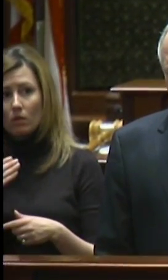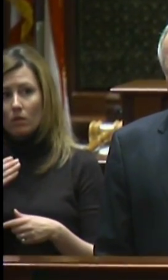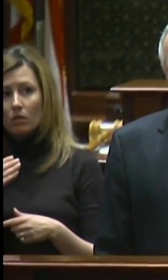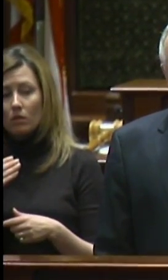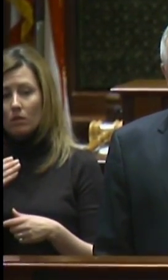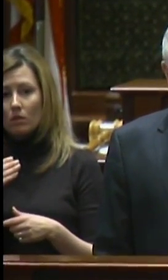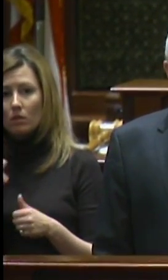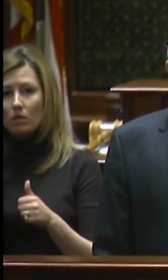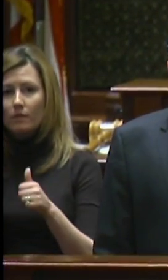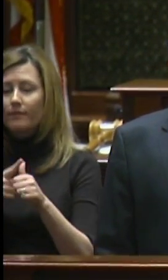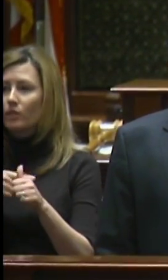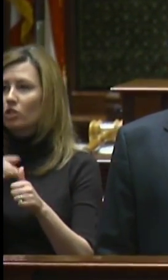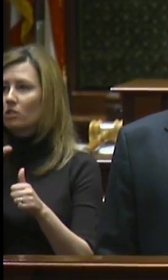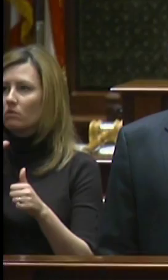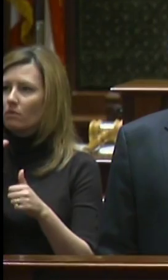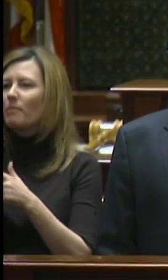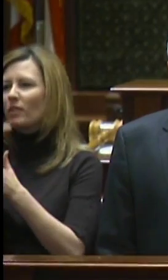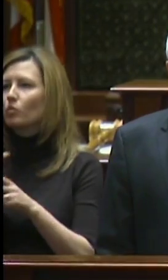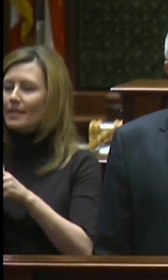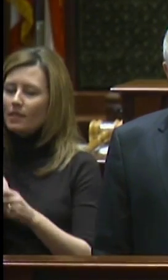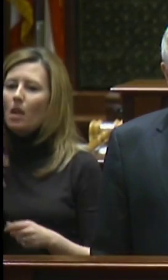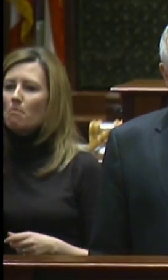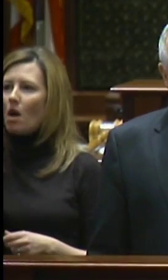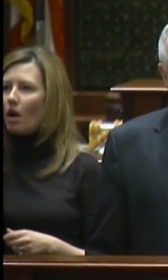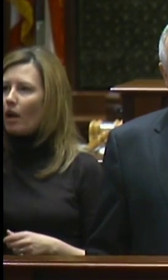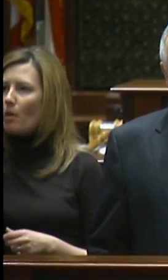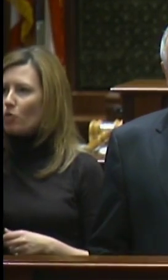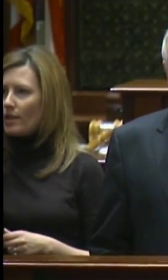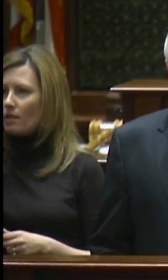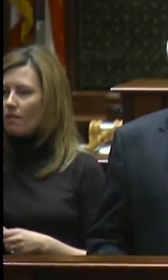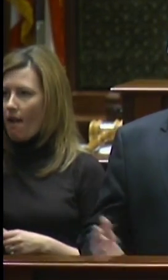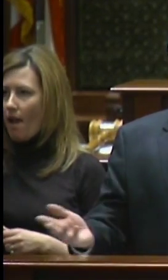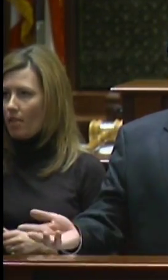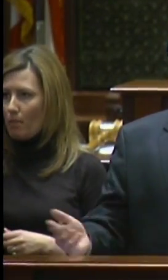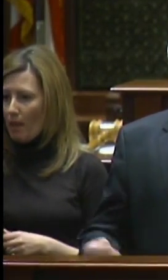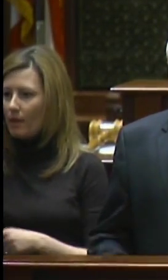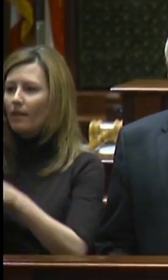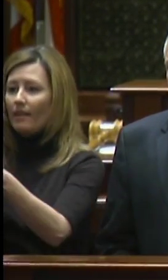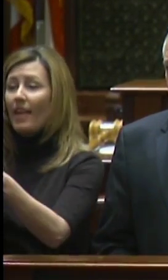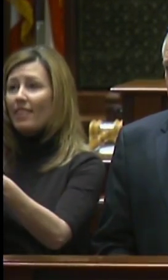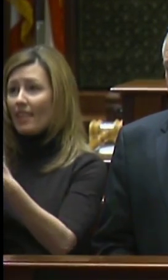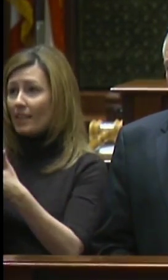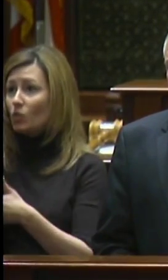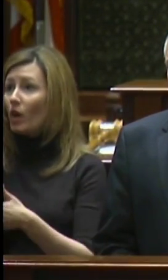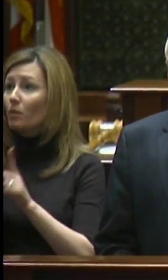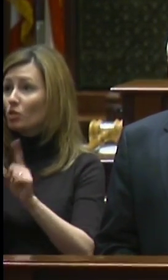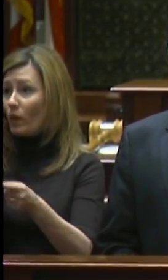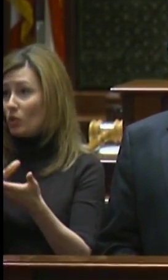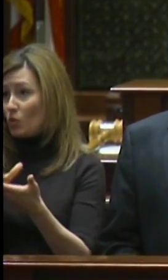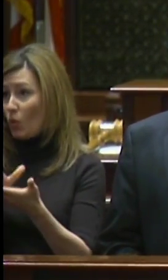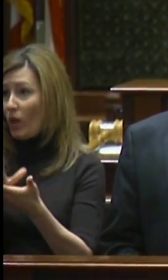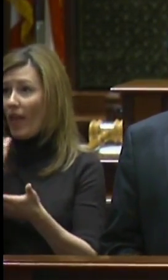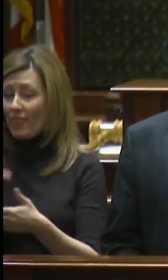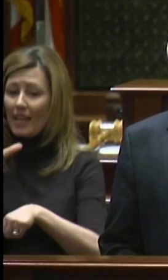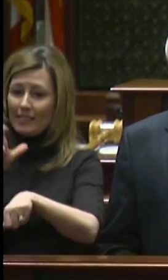pastorate was in Montgomery, Alabama, the home of Alabama State. That's where Jesse White was going to school at the very